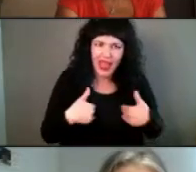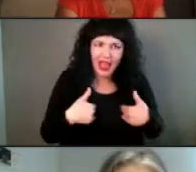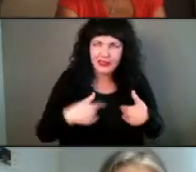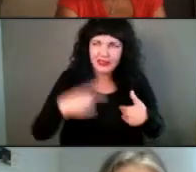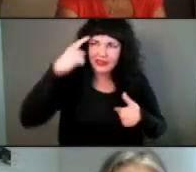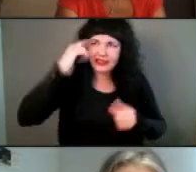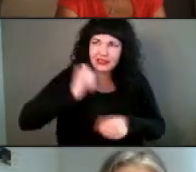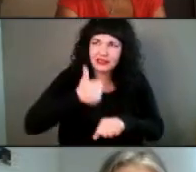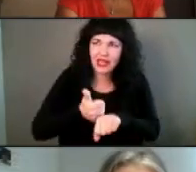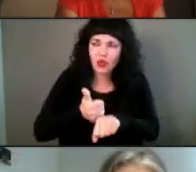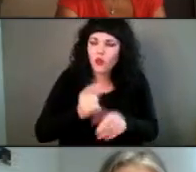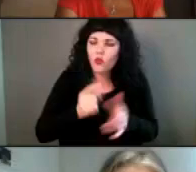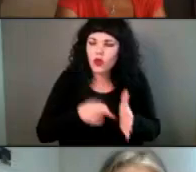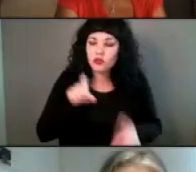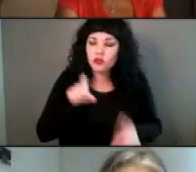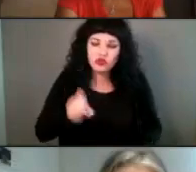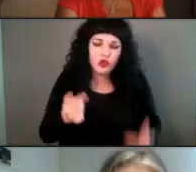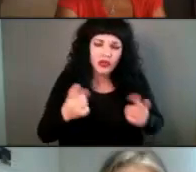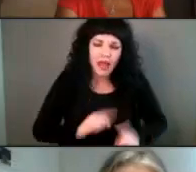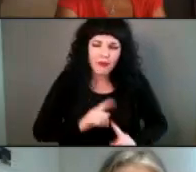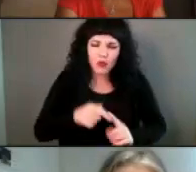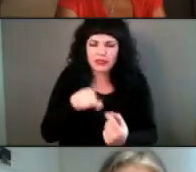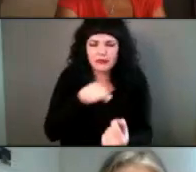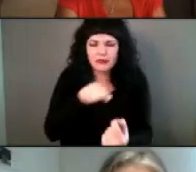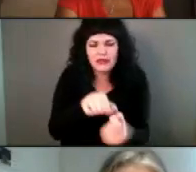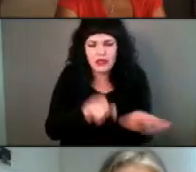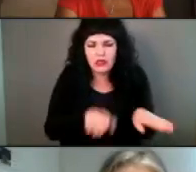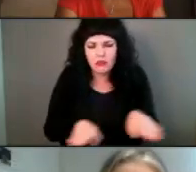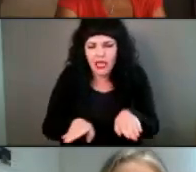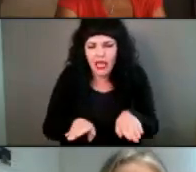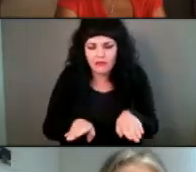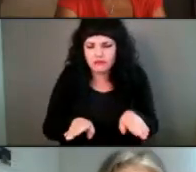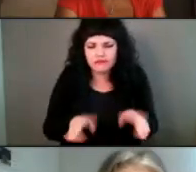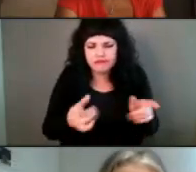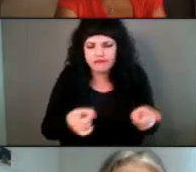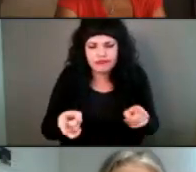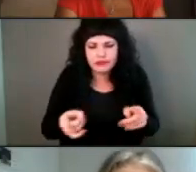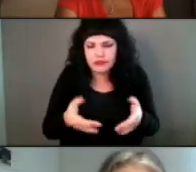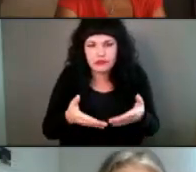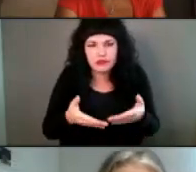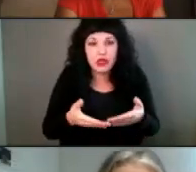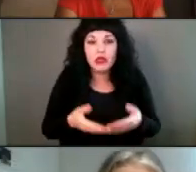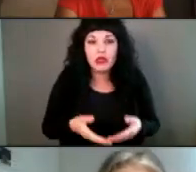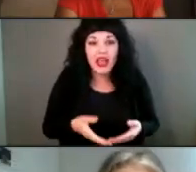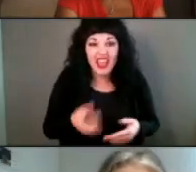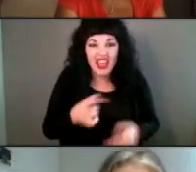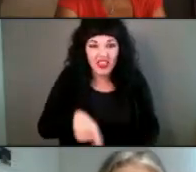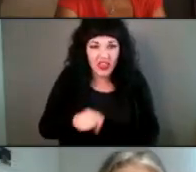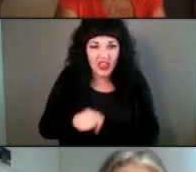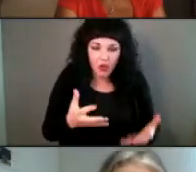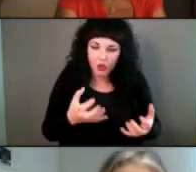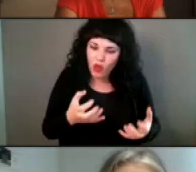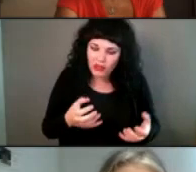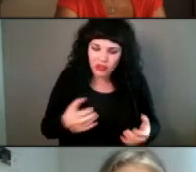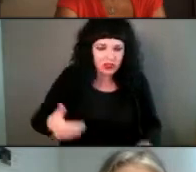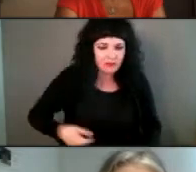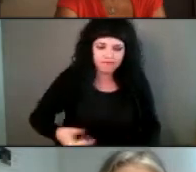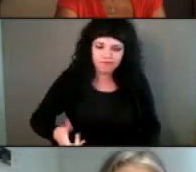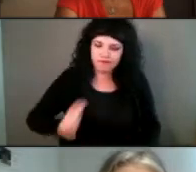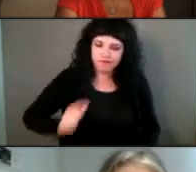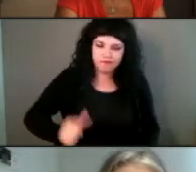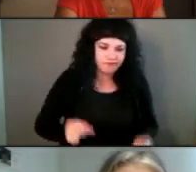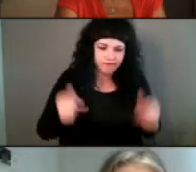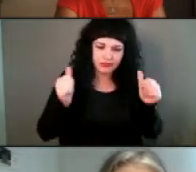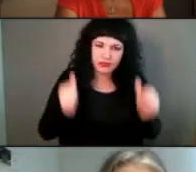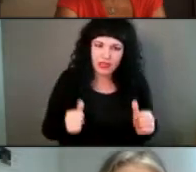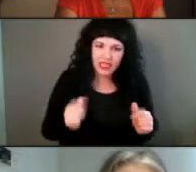offense occurs, and they kind of jump to expulsion. So what that tells me is that our community members have internalized a